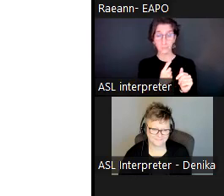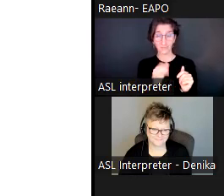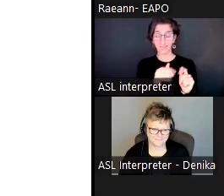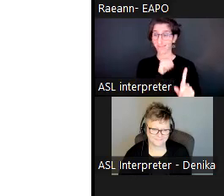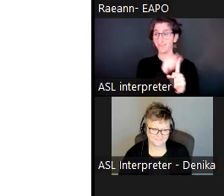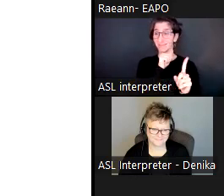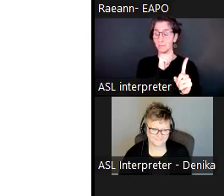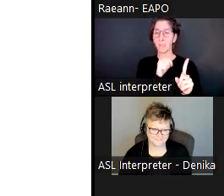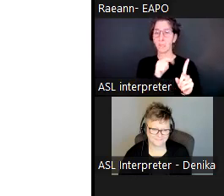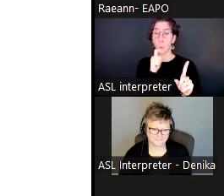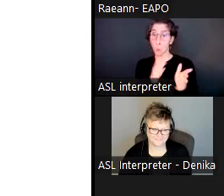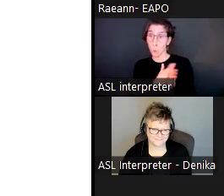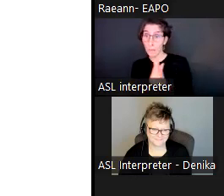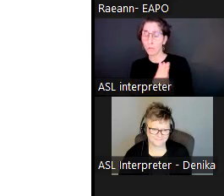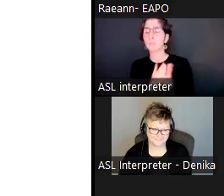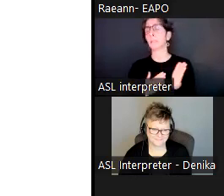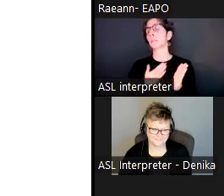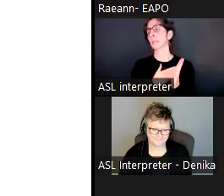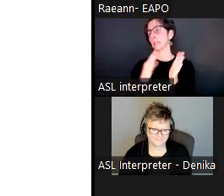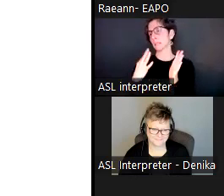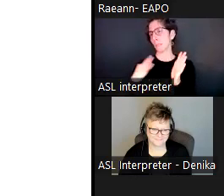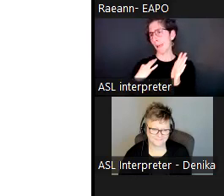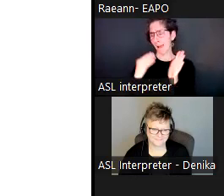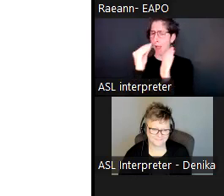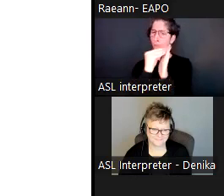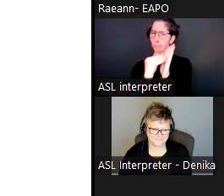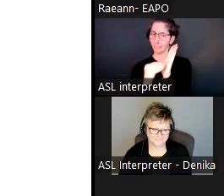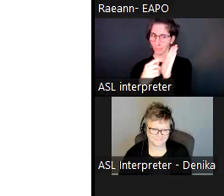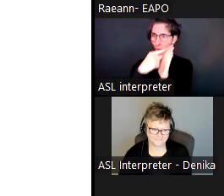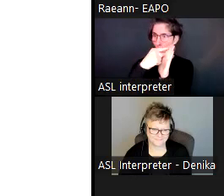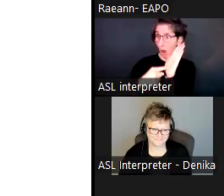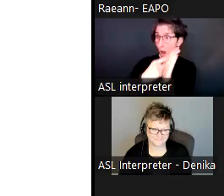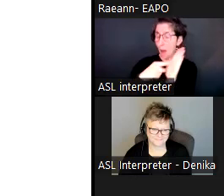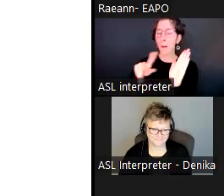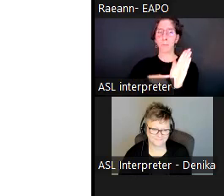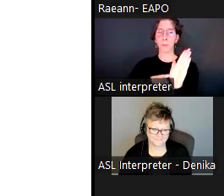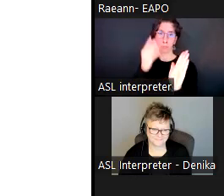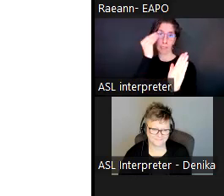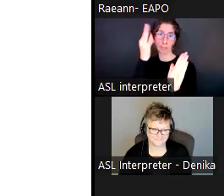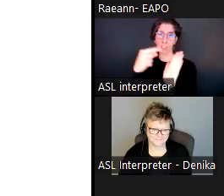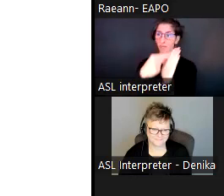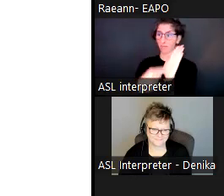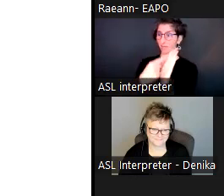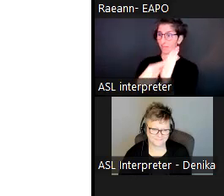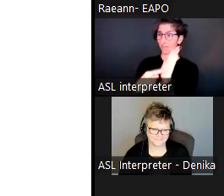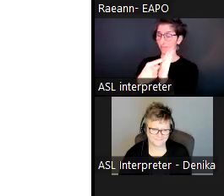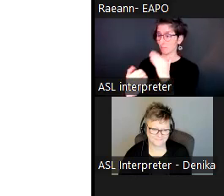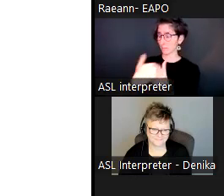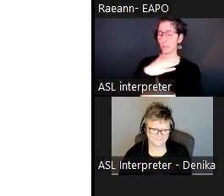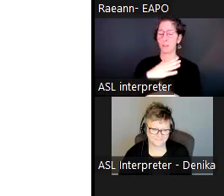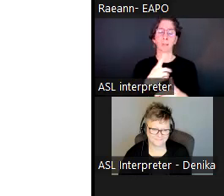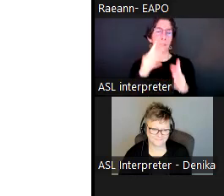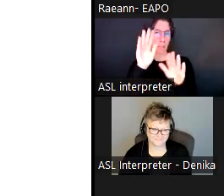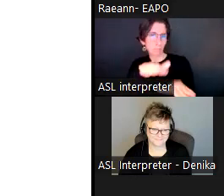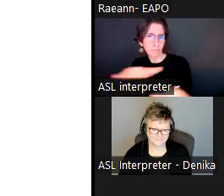interested consumers are asked to complete an application where they provide their personal information. So that being said, never provide your